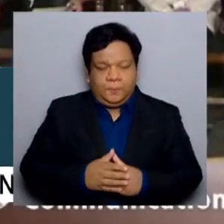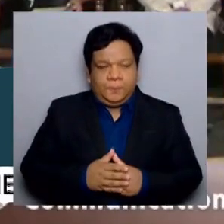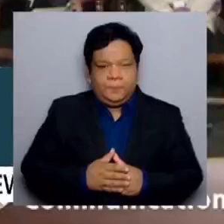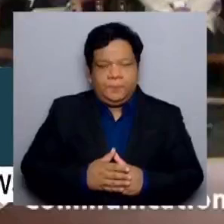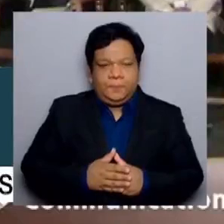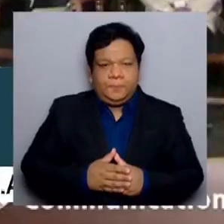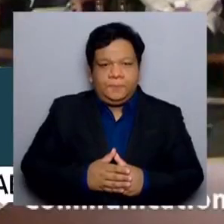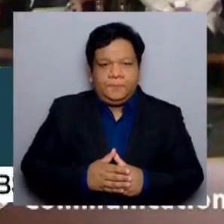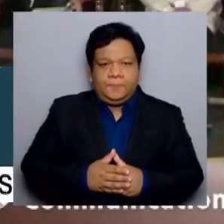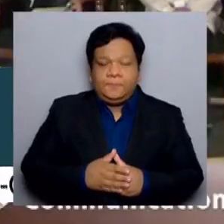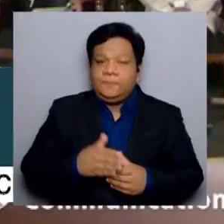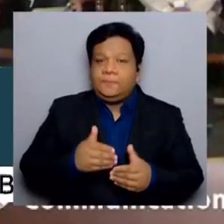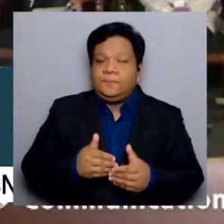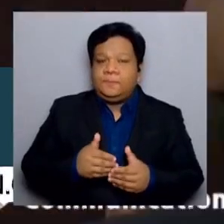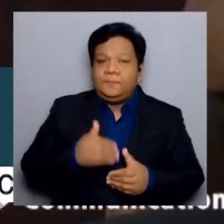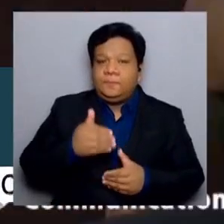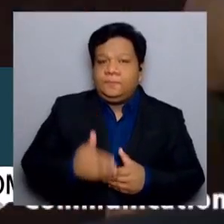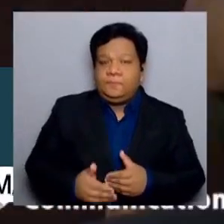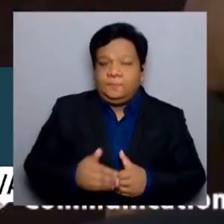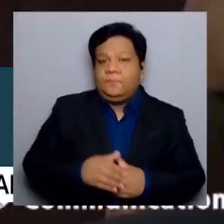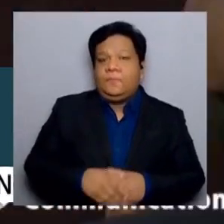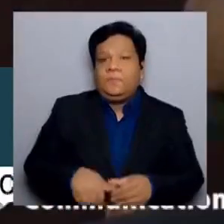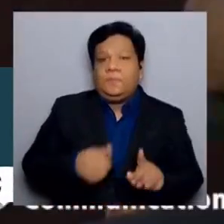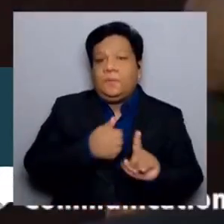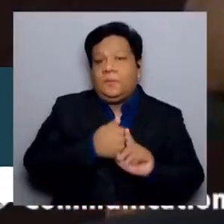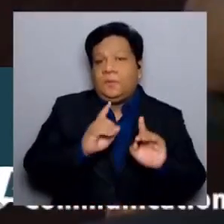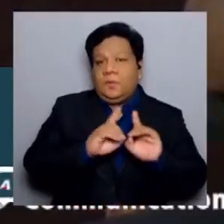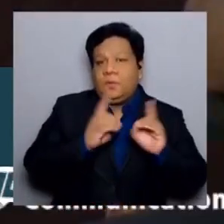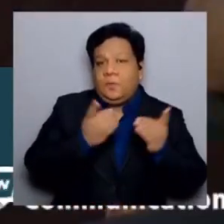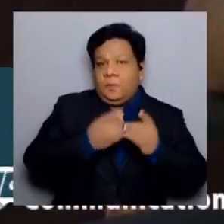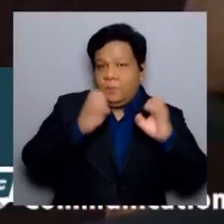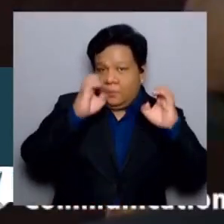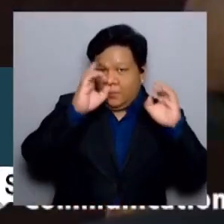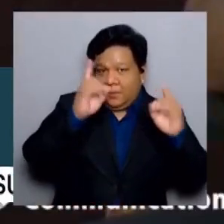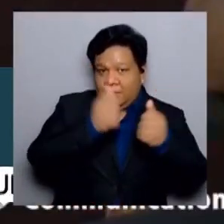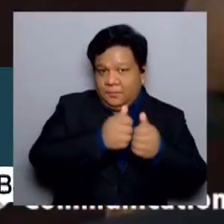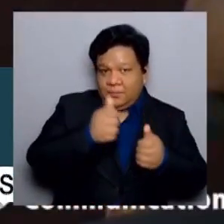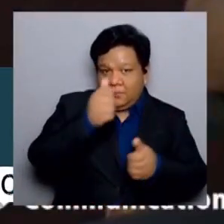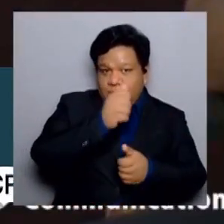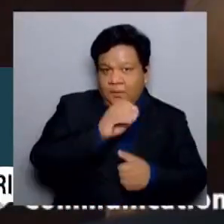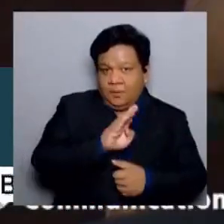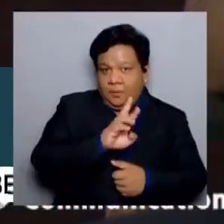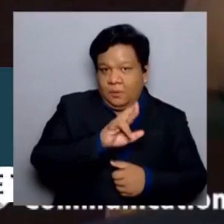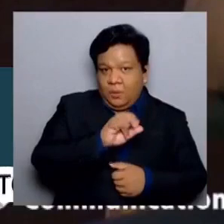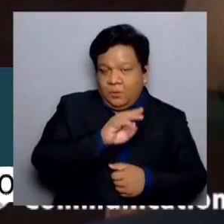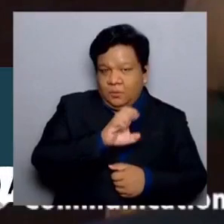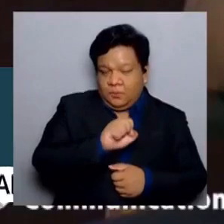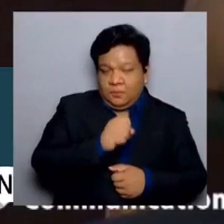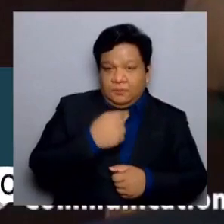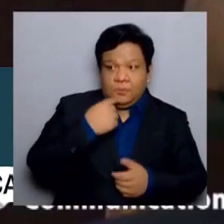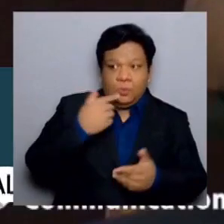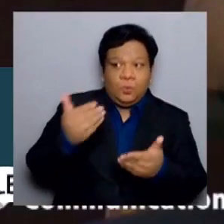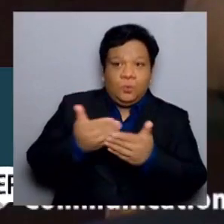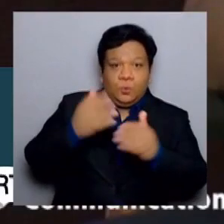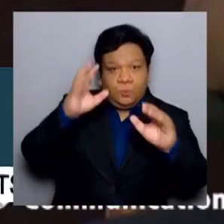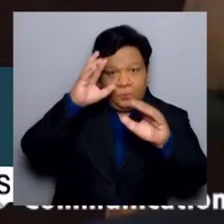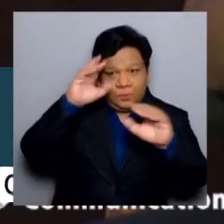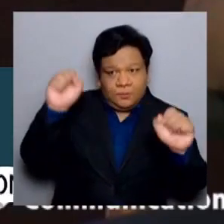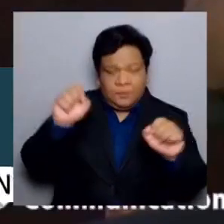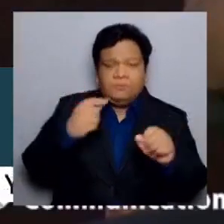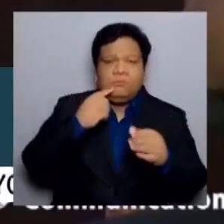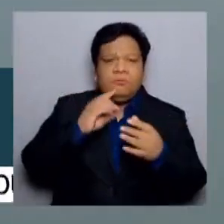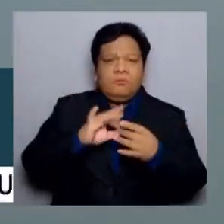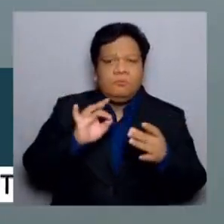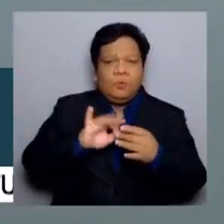As for outgoing Education Secretary Leonor Briones, she says the next administration should not forget the lessons of her history. She also calls on